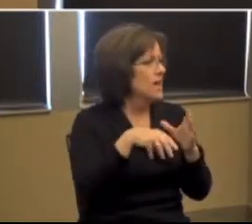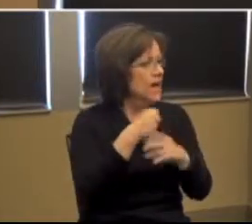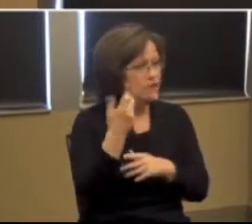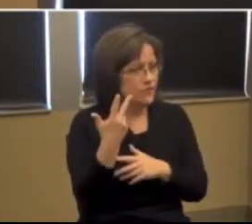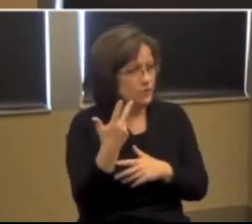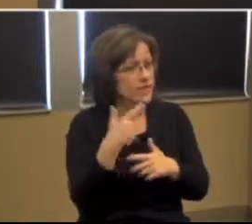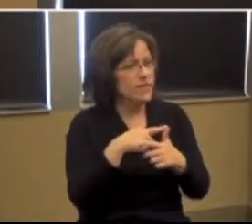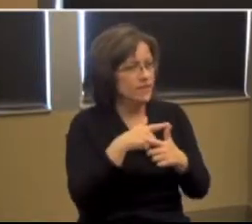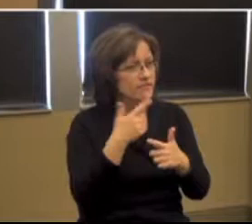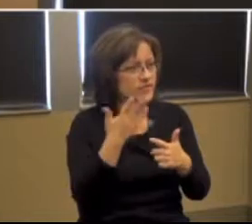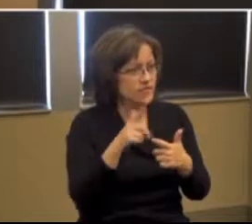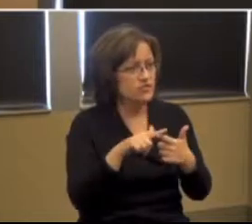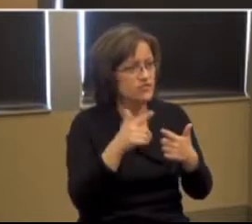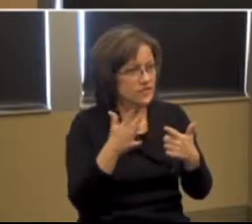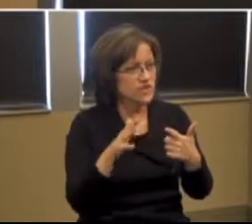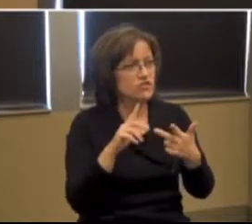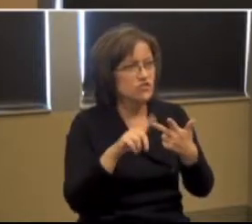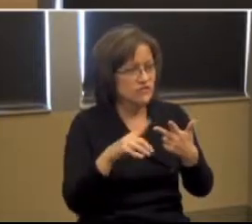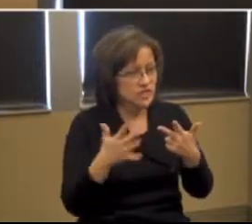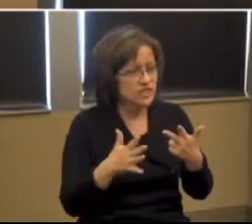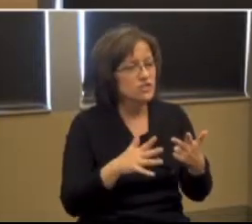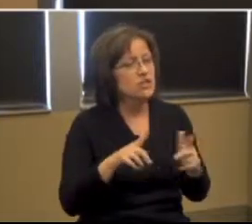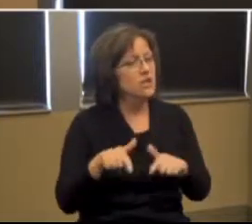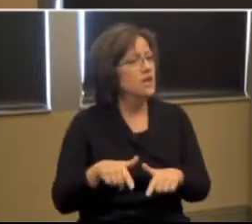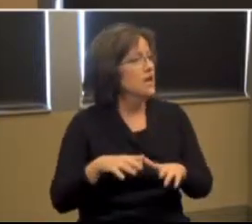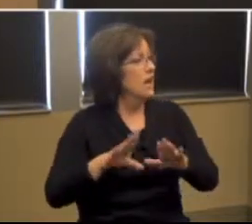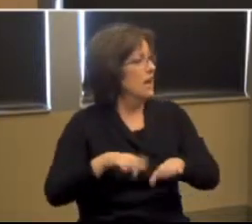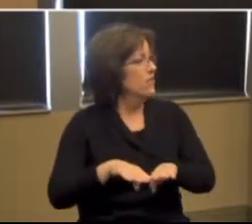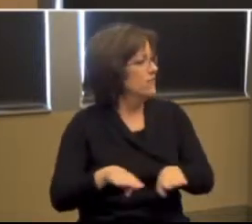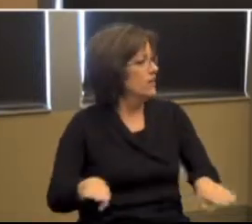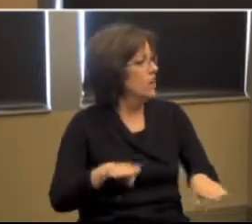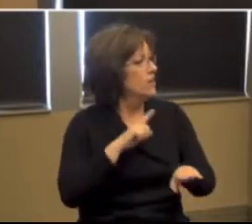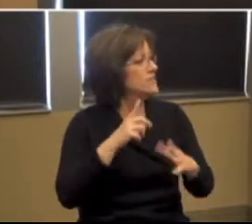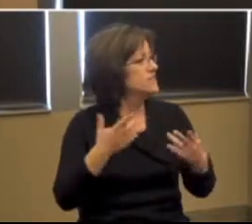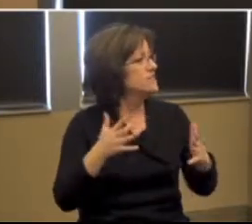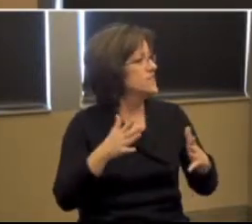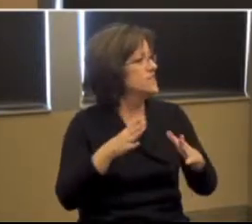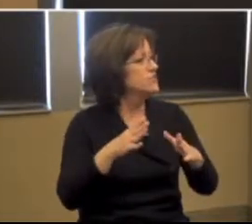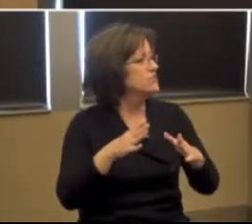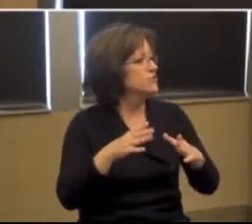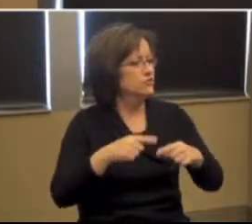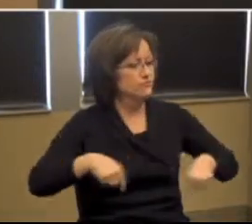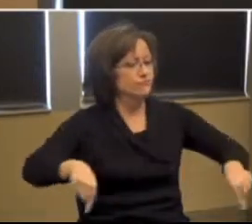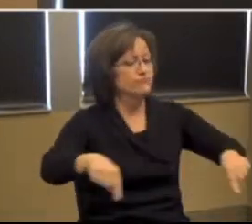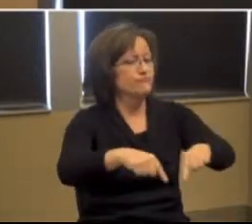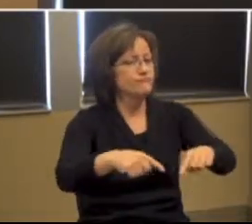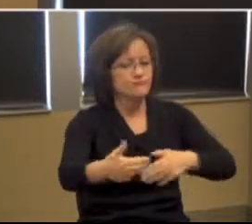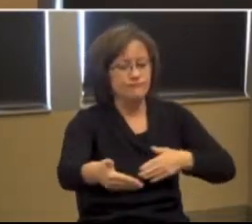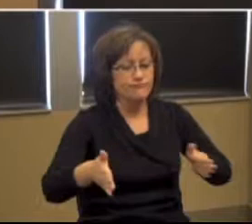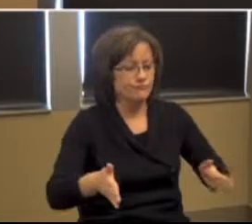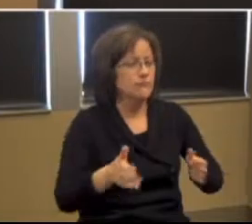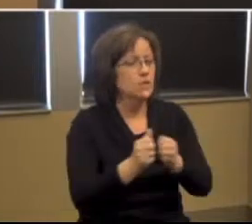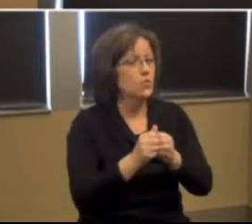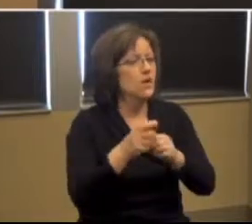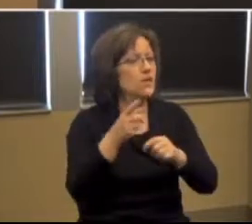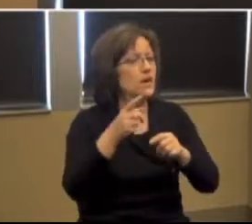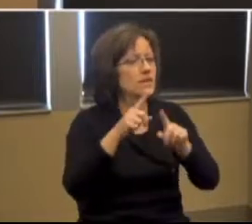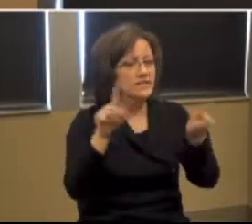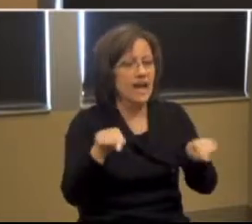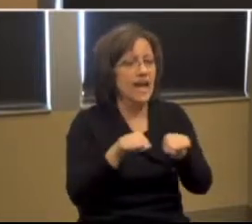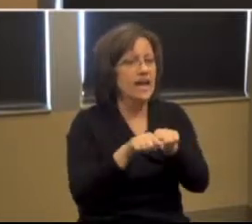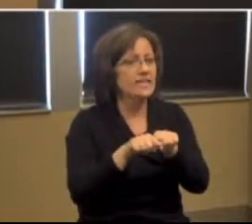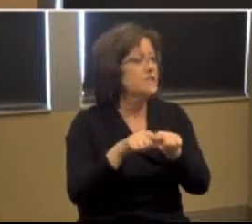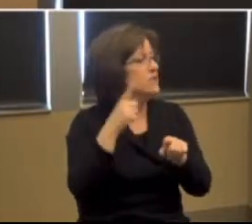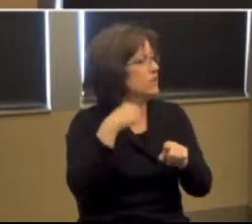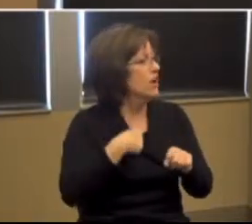then they're all done, finished bin is down on the floor. It's just a little box with a sign for I'm